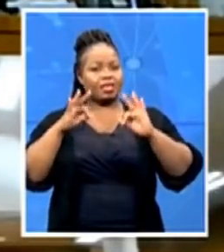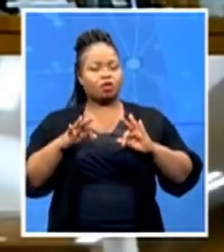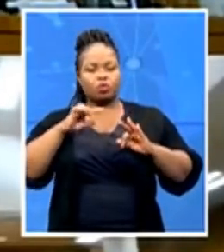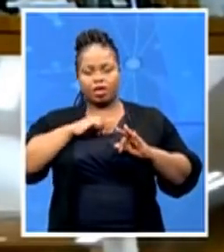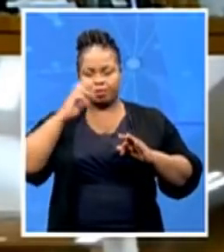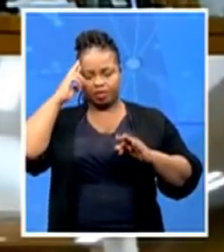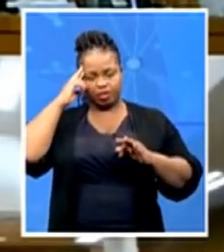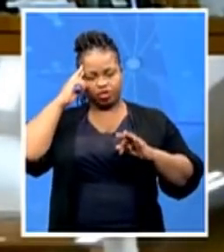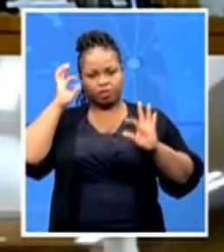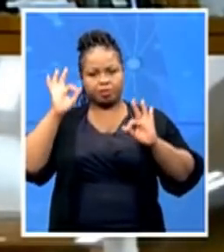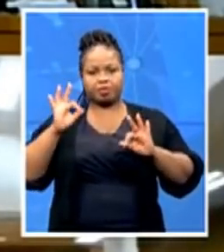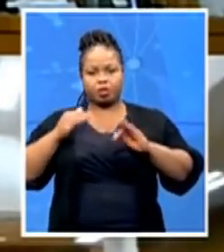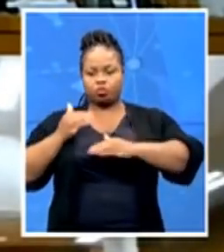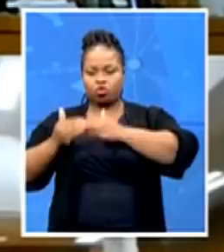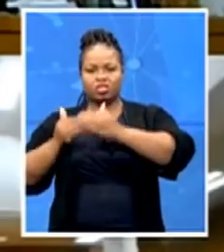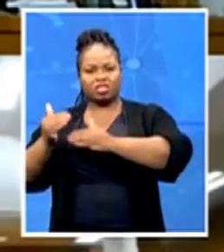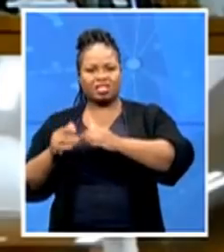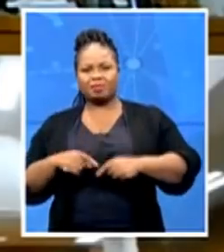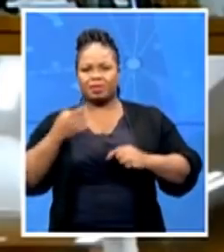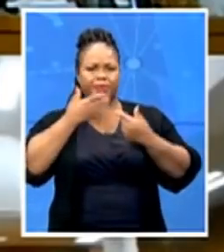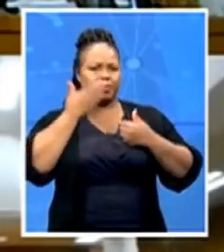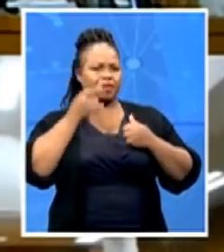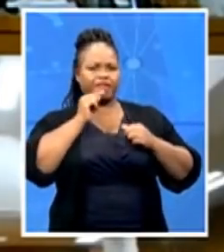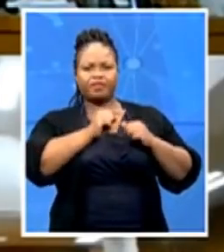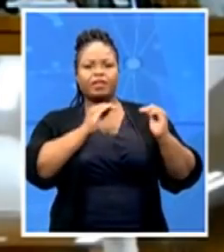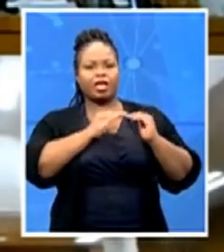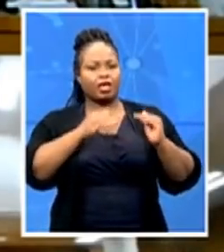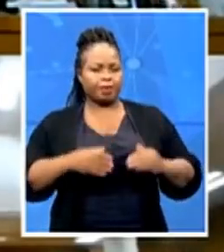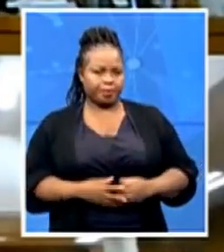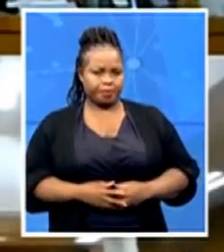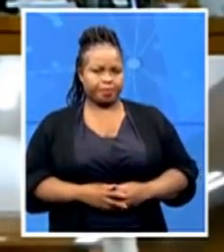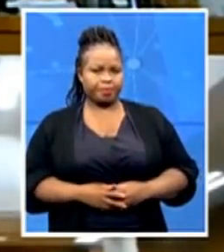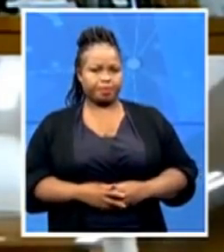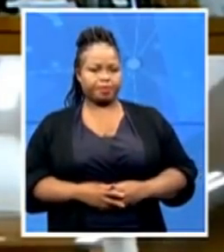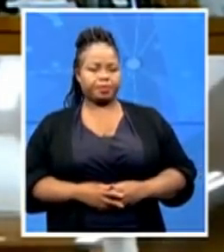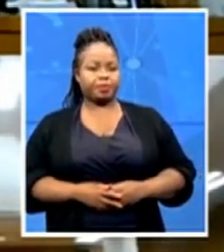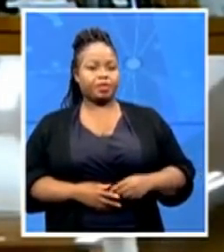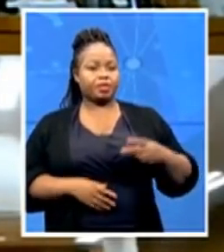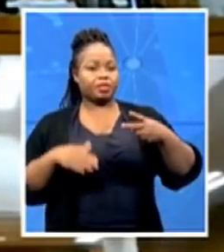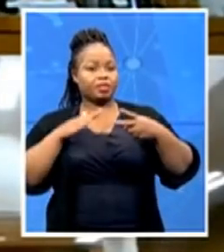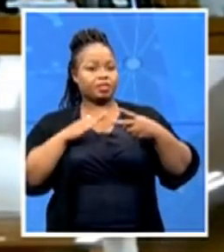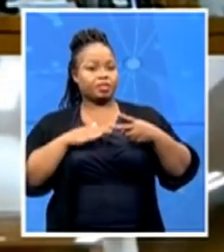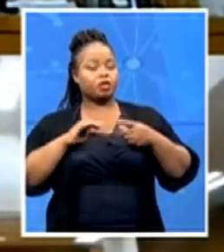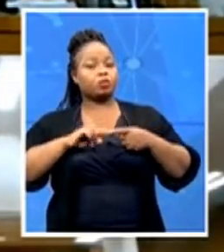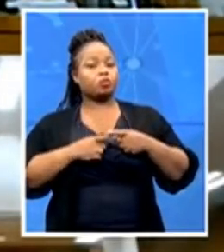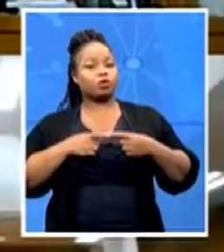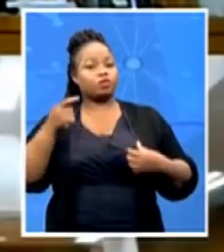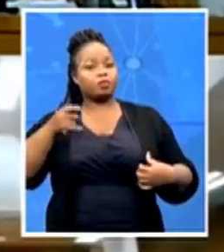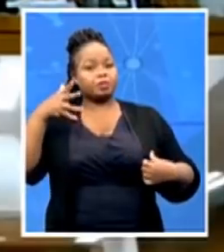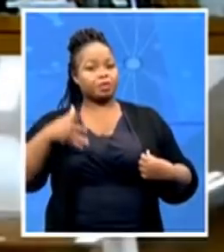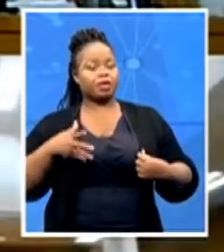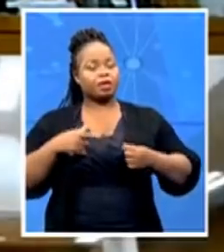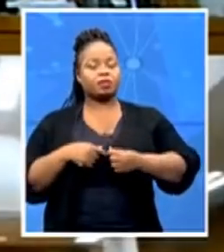fairness. The second point that the court will have seen from the Speaker's affidavit is this. She accepts that